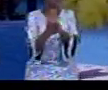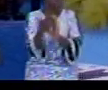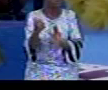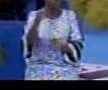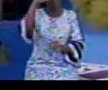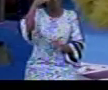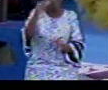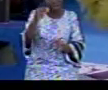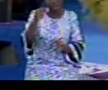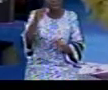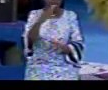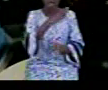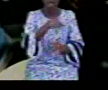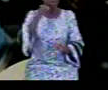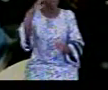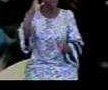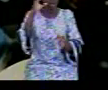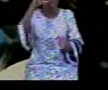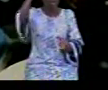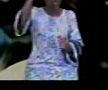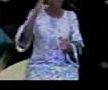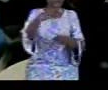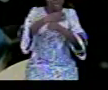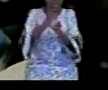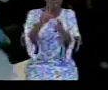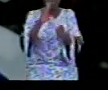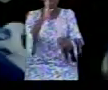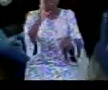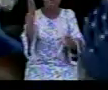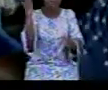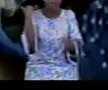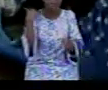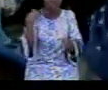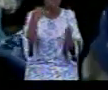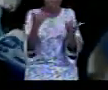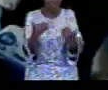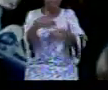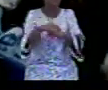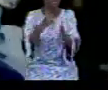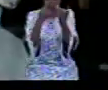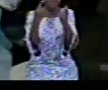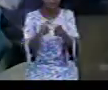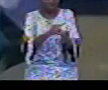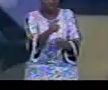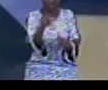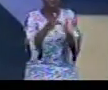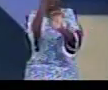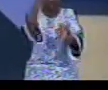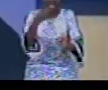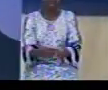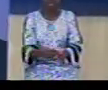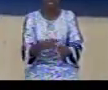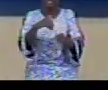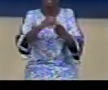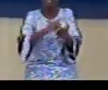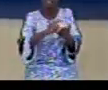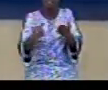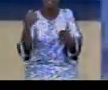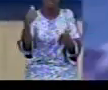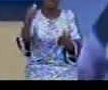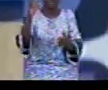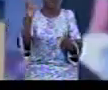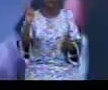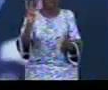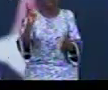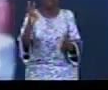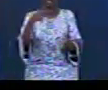you to be. Tonight is that night it will happen. And then in verse 16, he tells us,